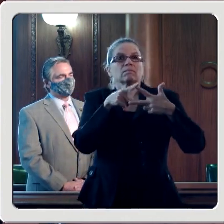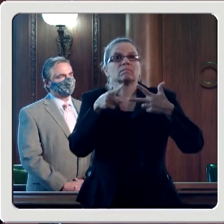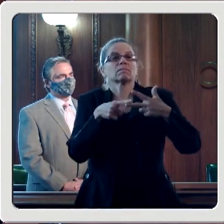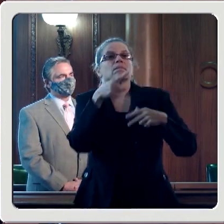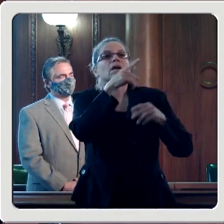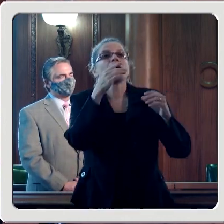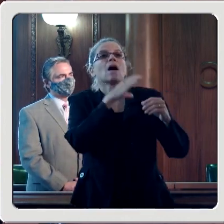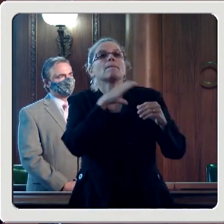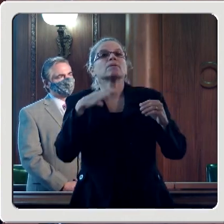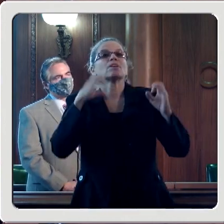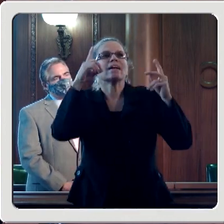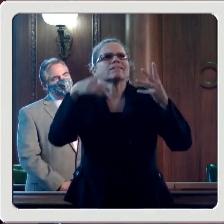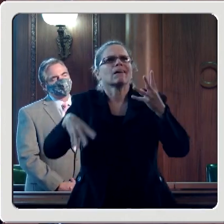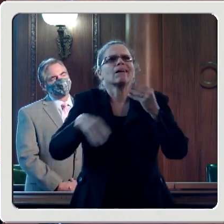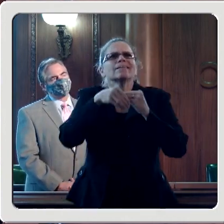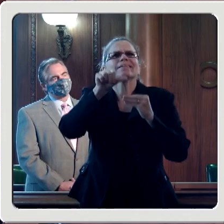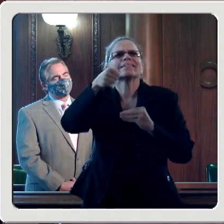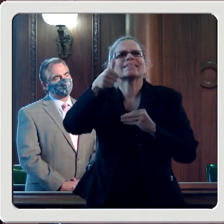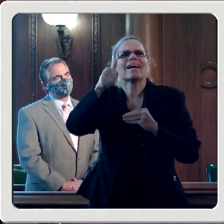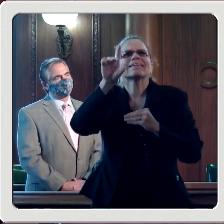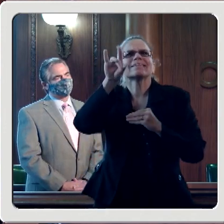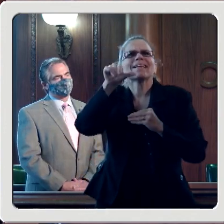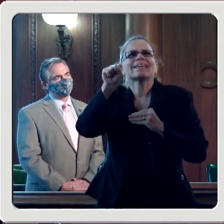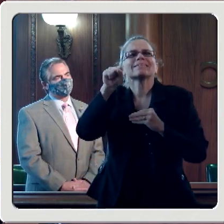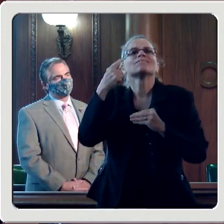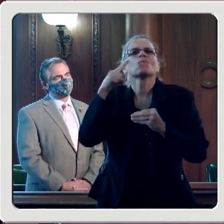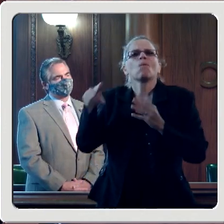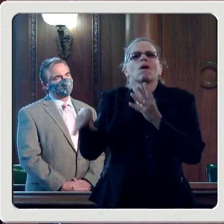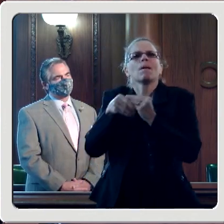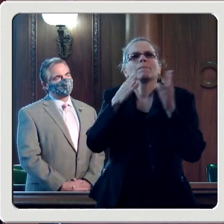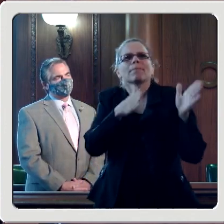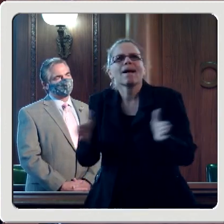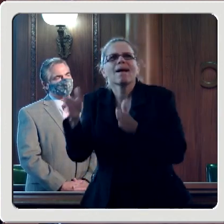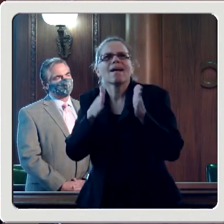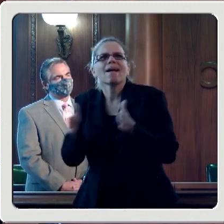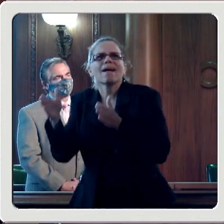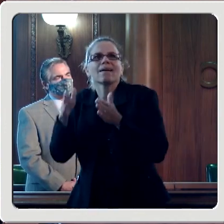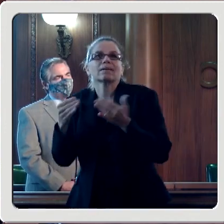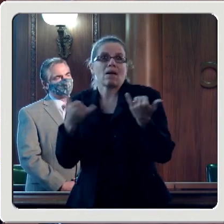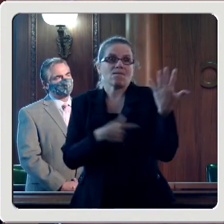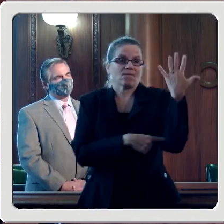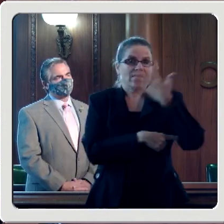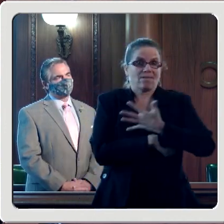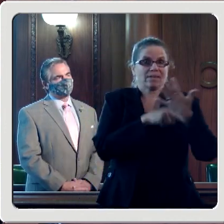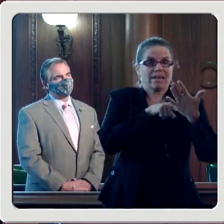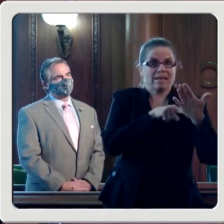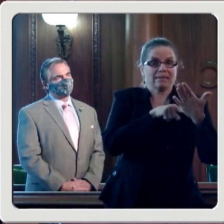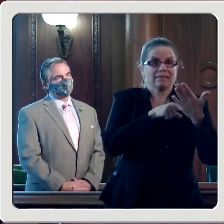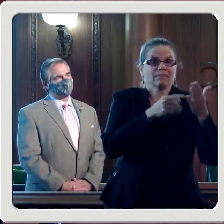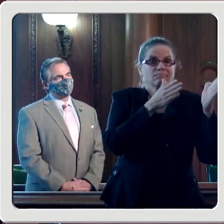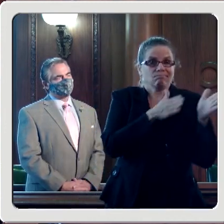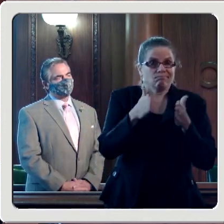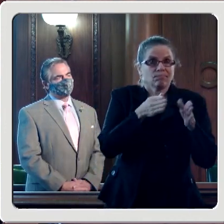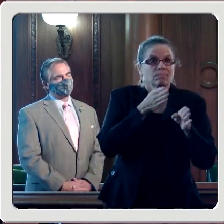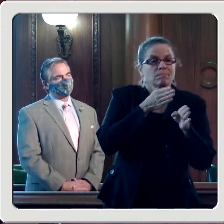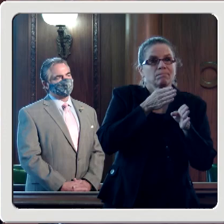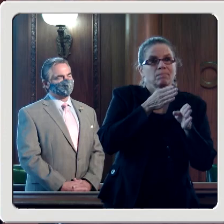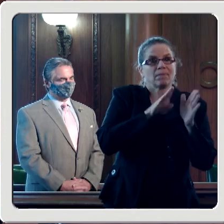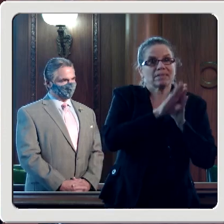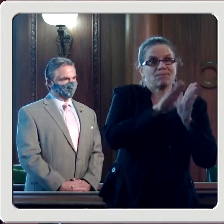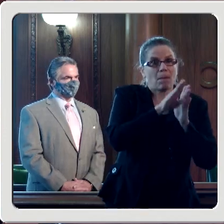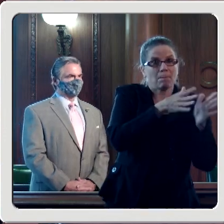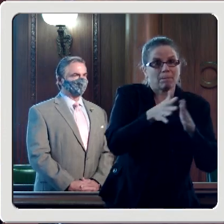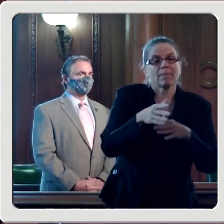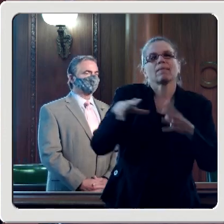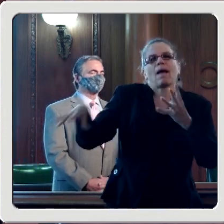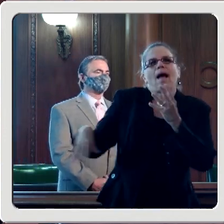in place to deliver. So for those next 2 weeks, again, staff are going to be working from home, working together